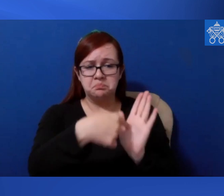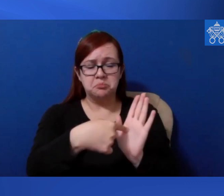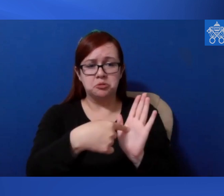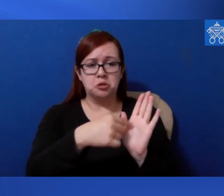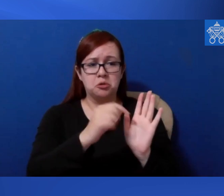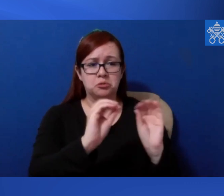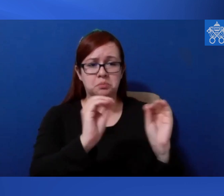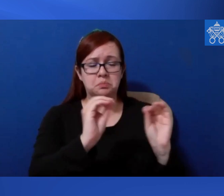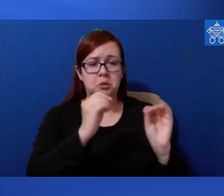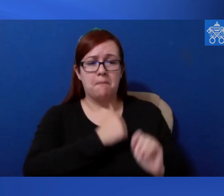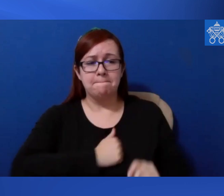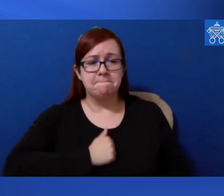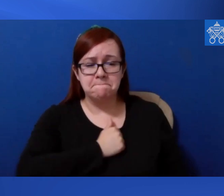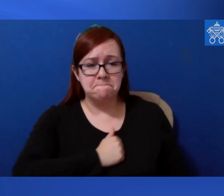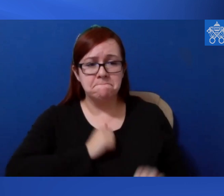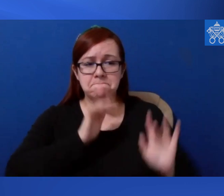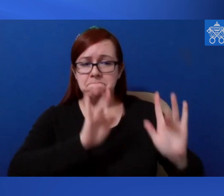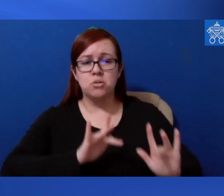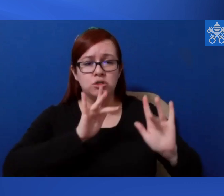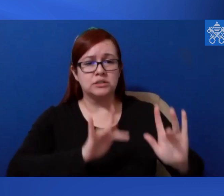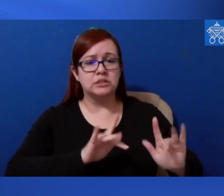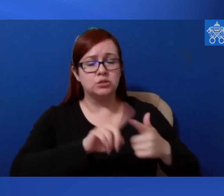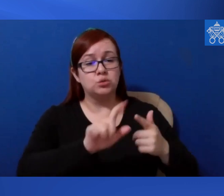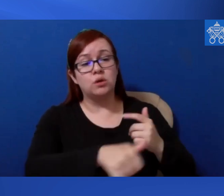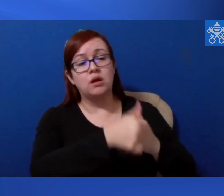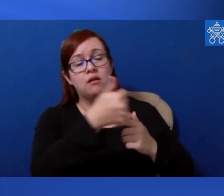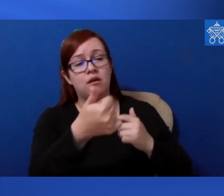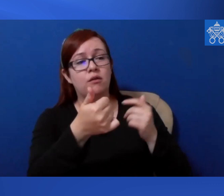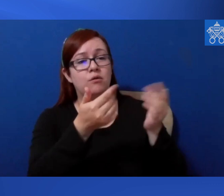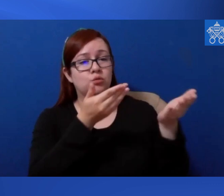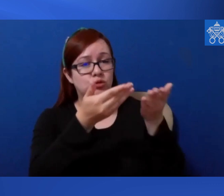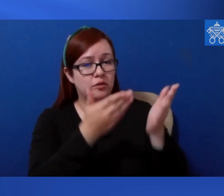towards a fellow servant who owes him 100